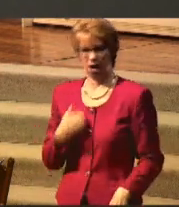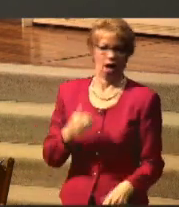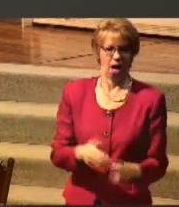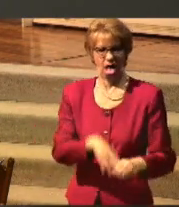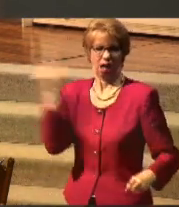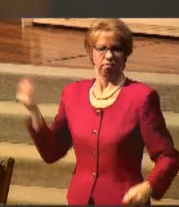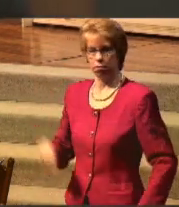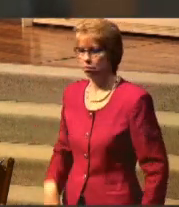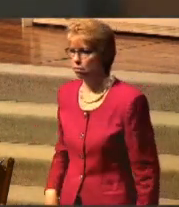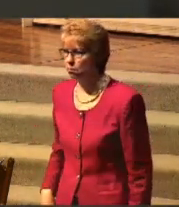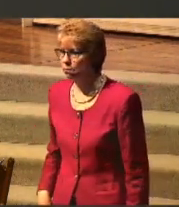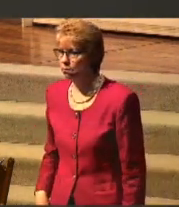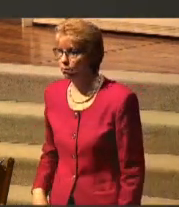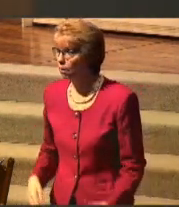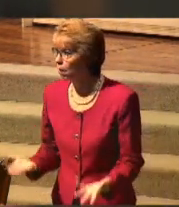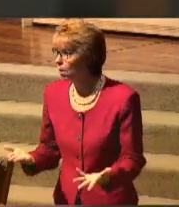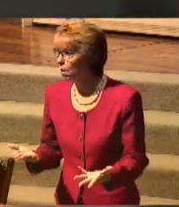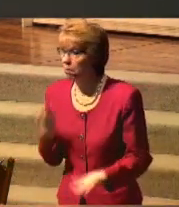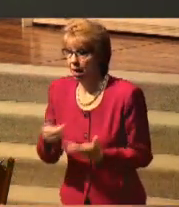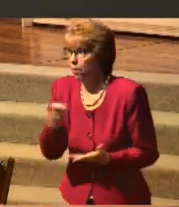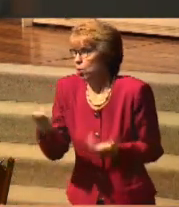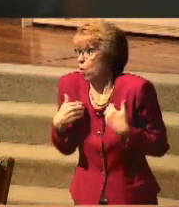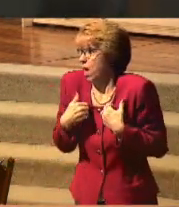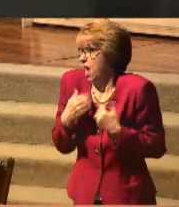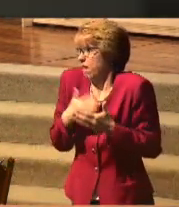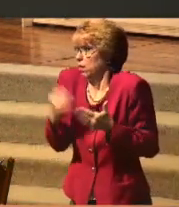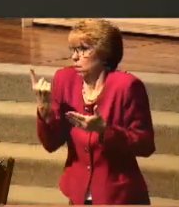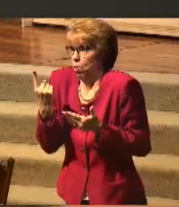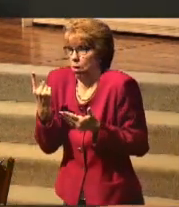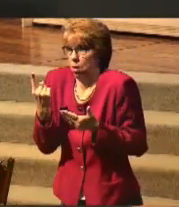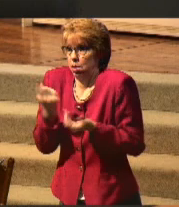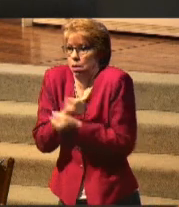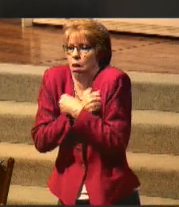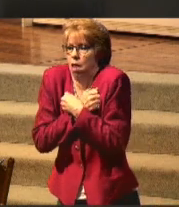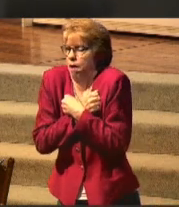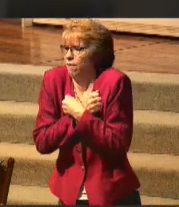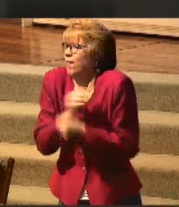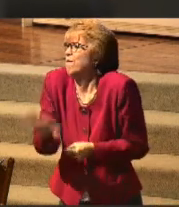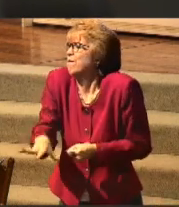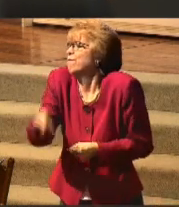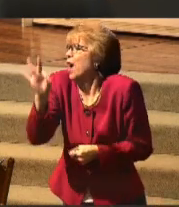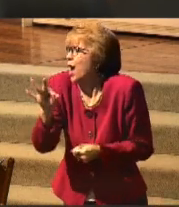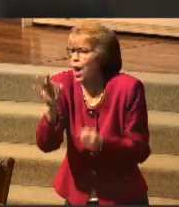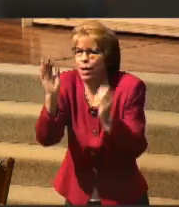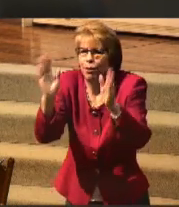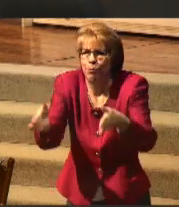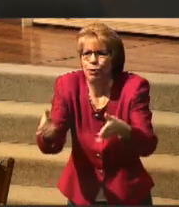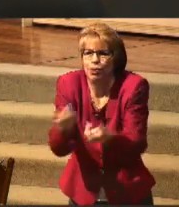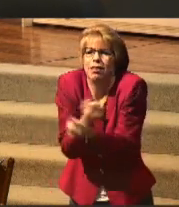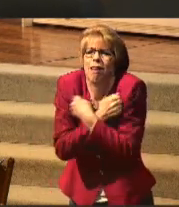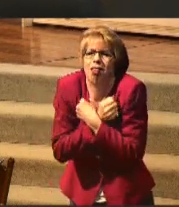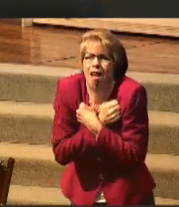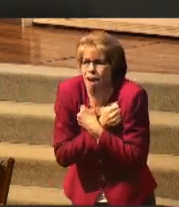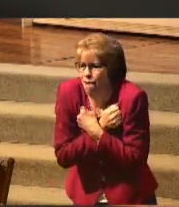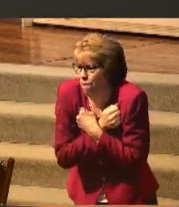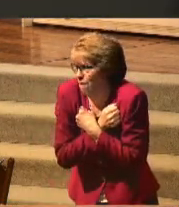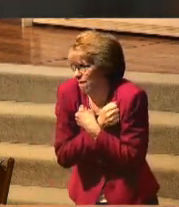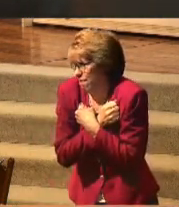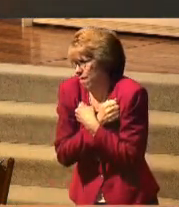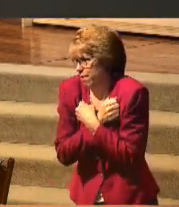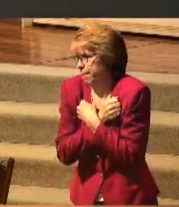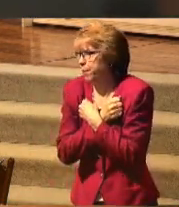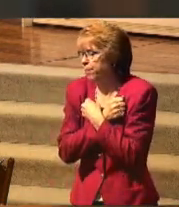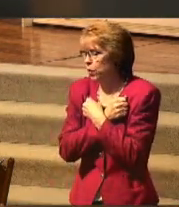you don't have anyone to love. Find someone. Find someone to love. Jot down